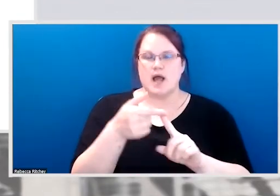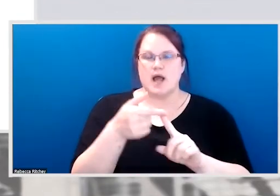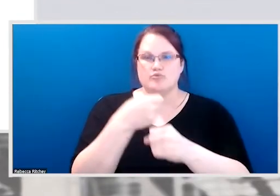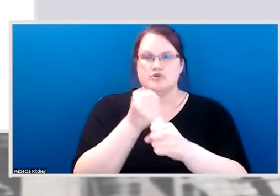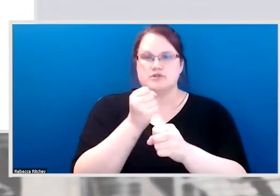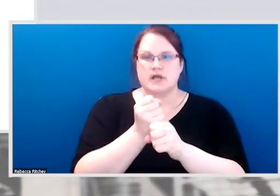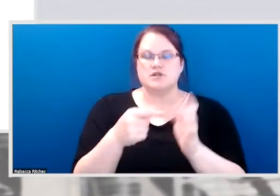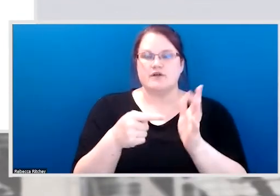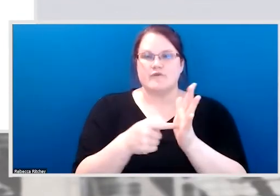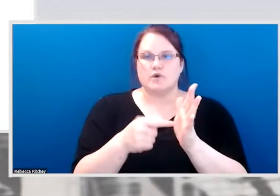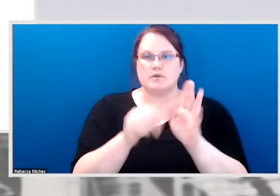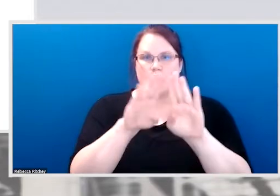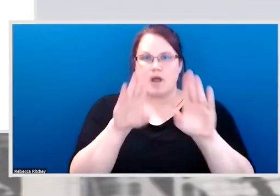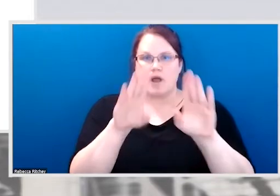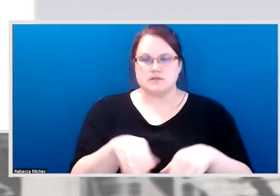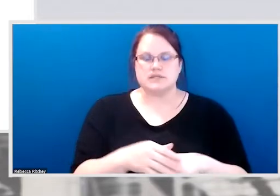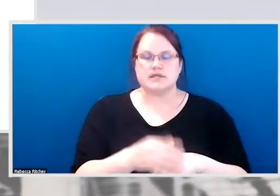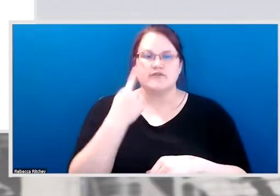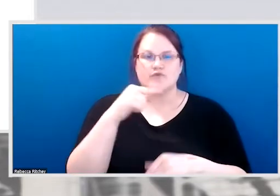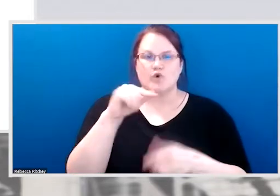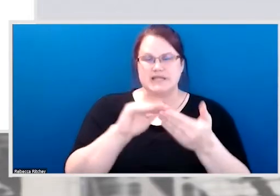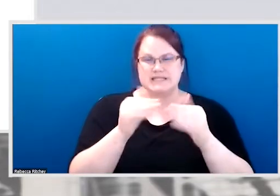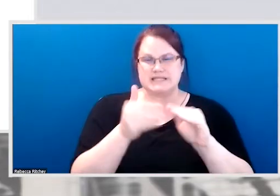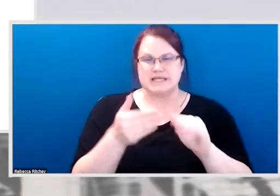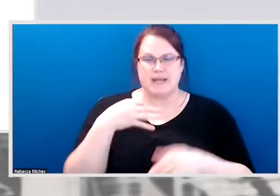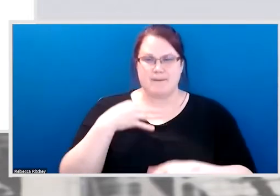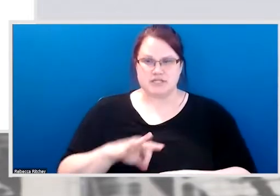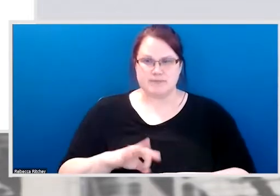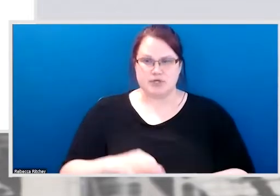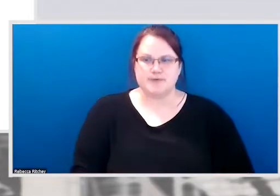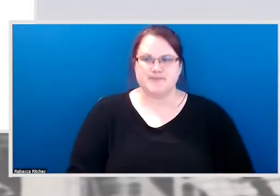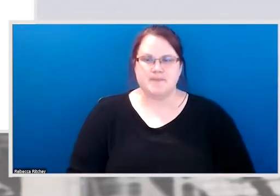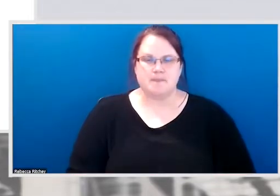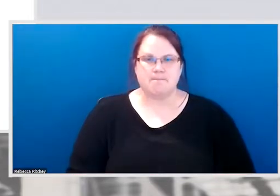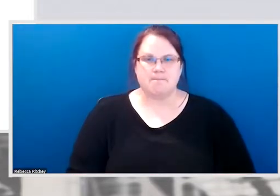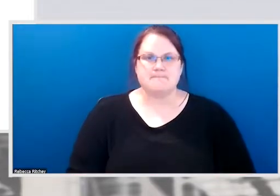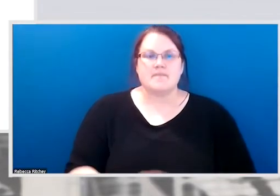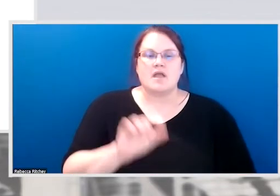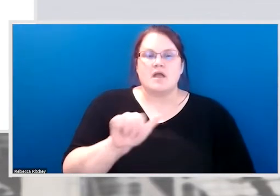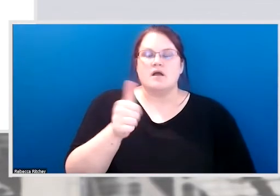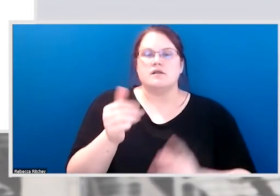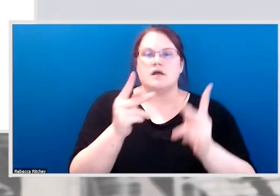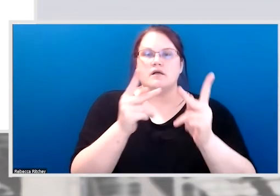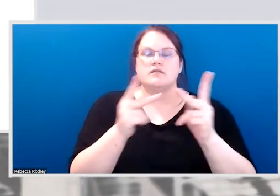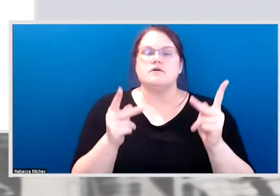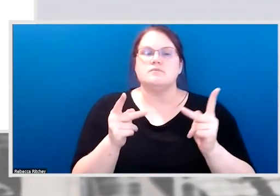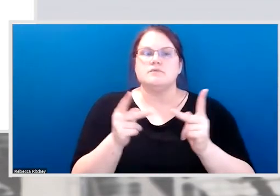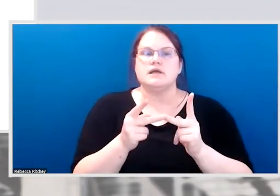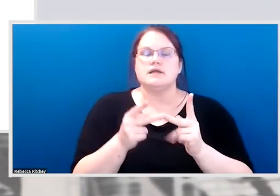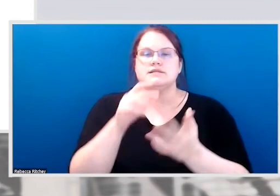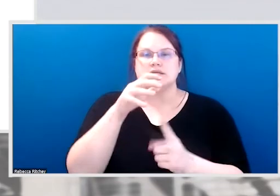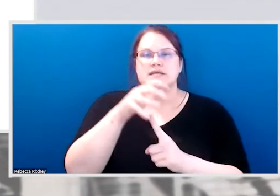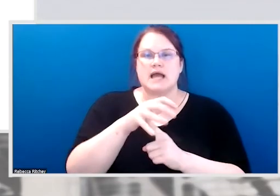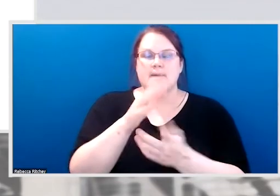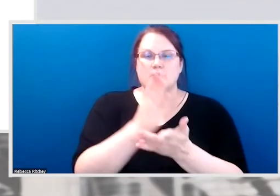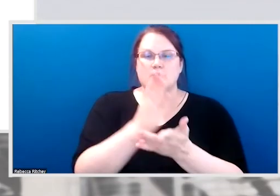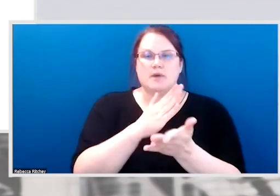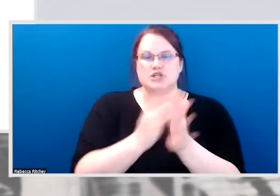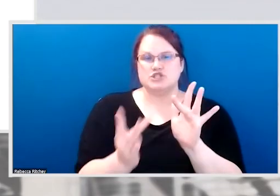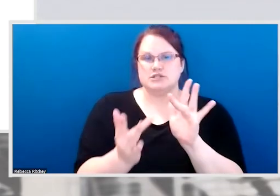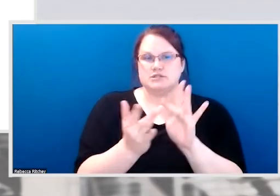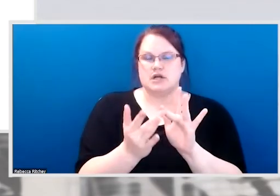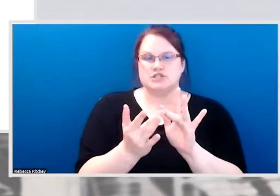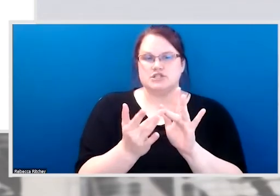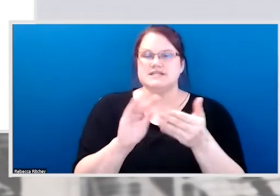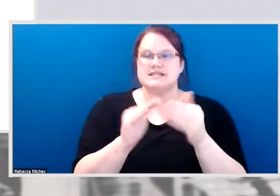affordable housing here for the city of Pittsburgh. Another place where the capital budget touches the Department of City